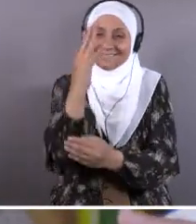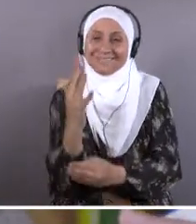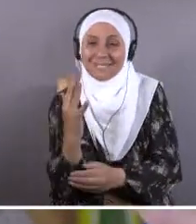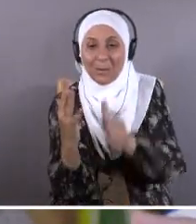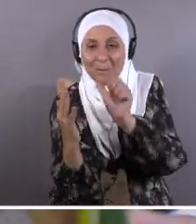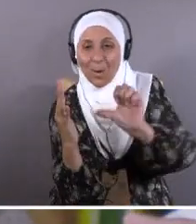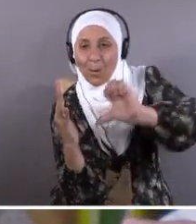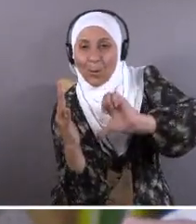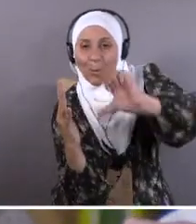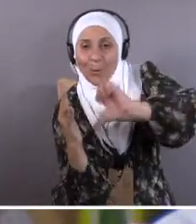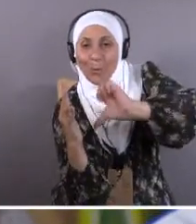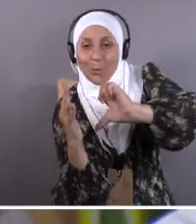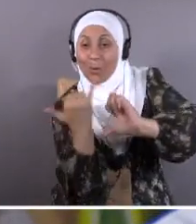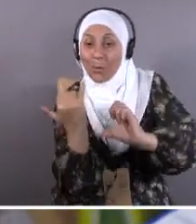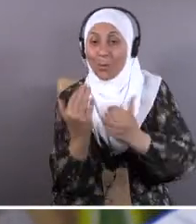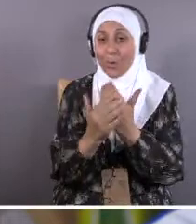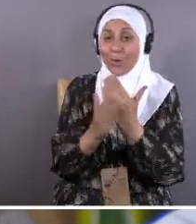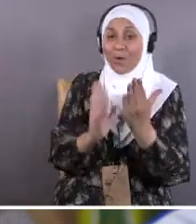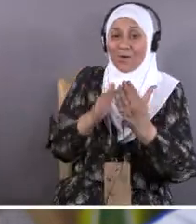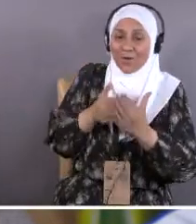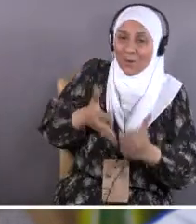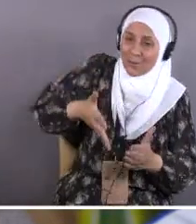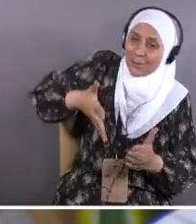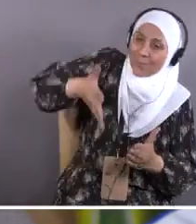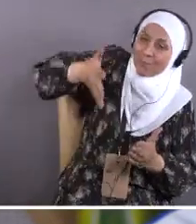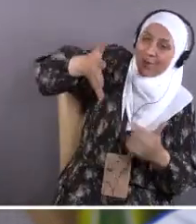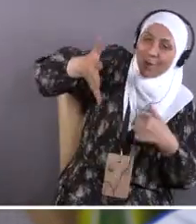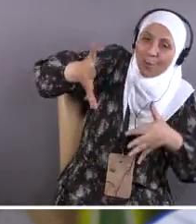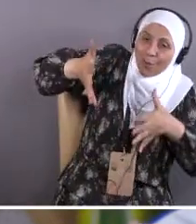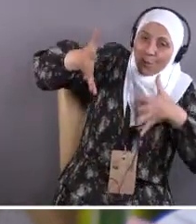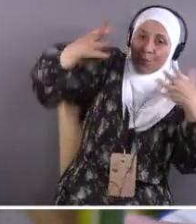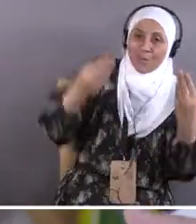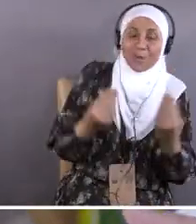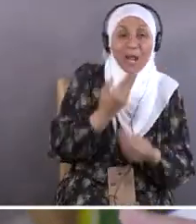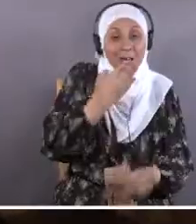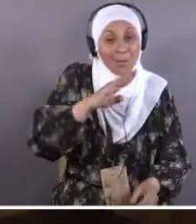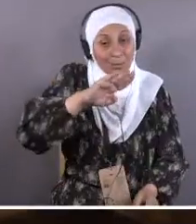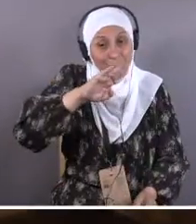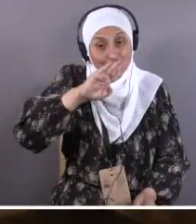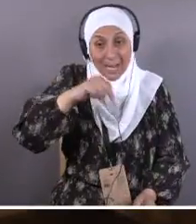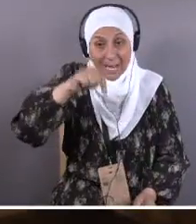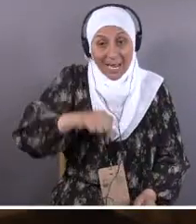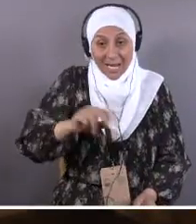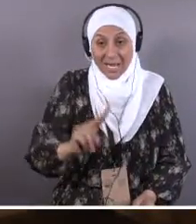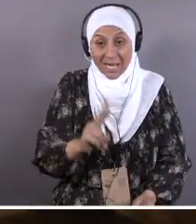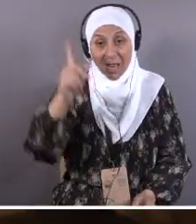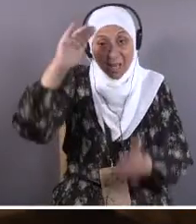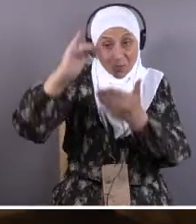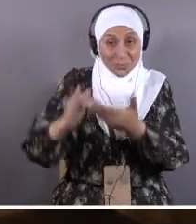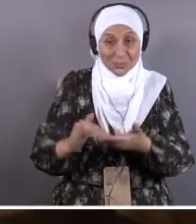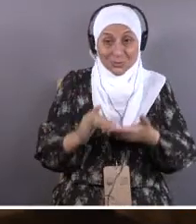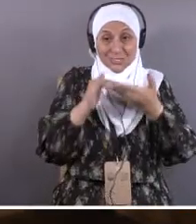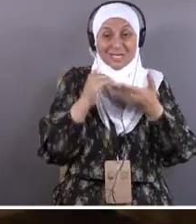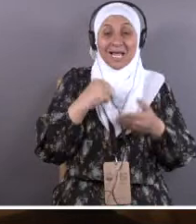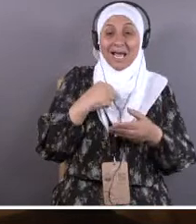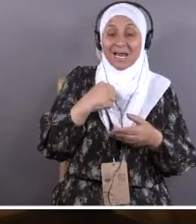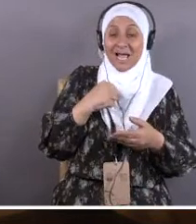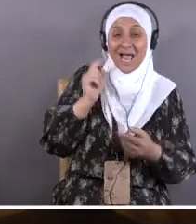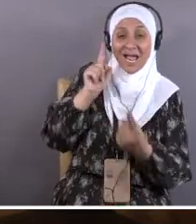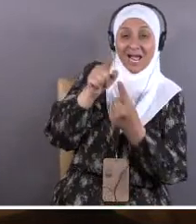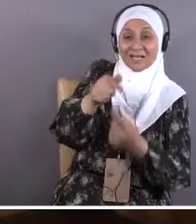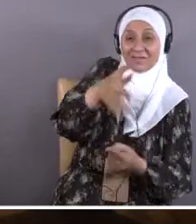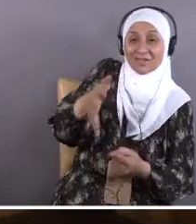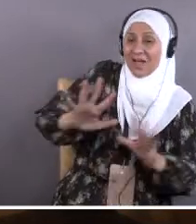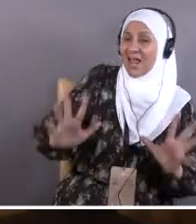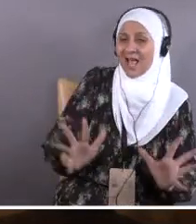those saplings, and give them the opportunity to plant them. This is going to grow great in their hearts. So